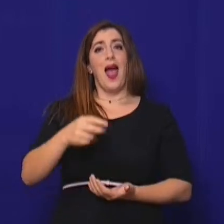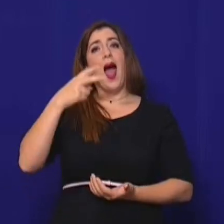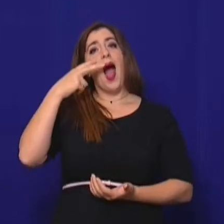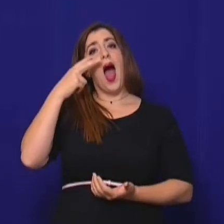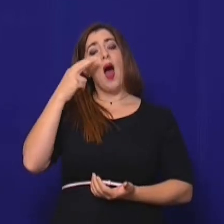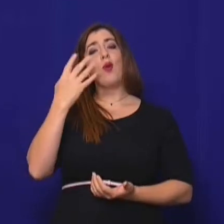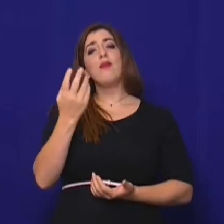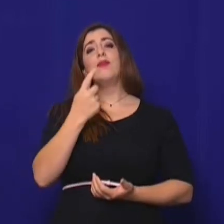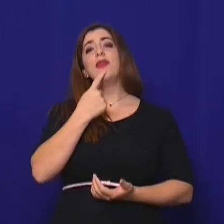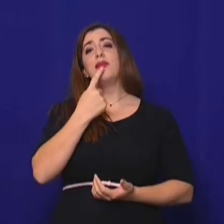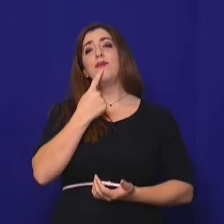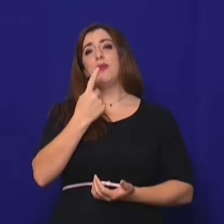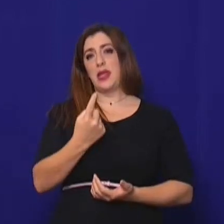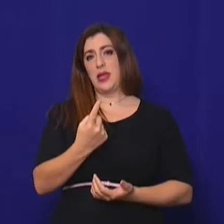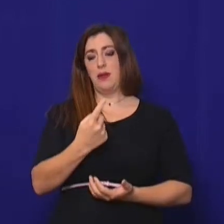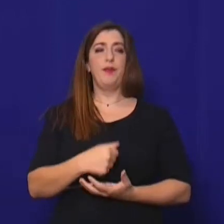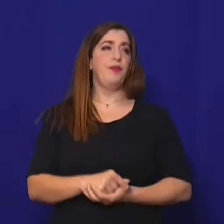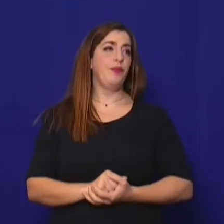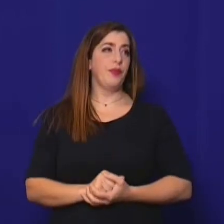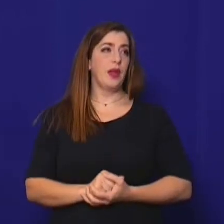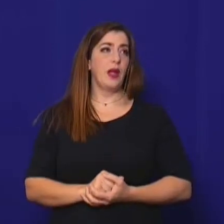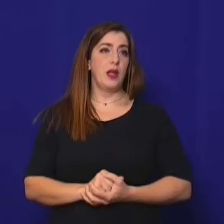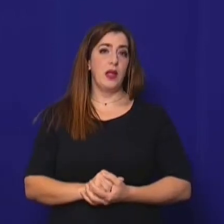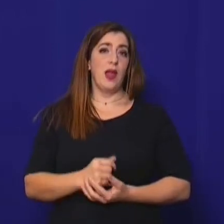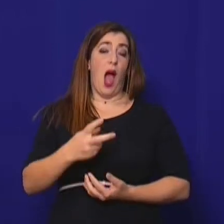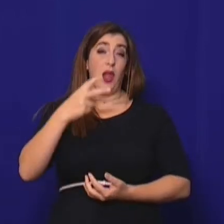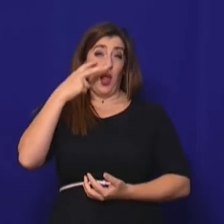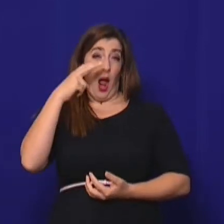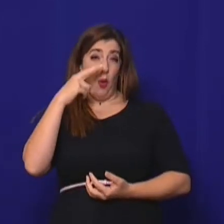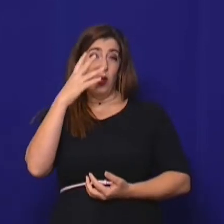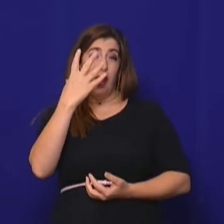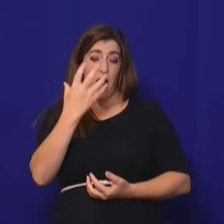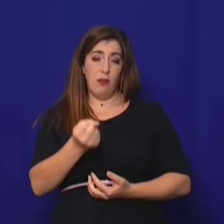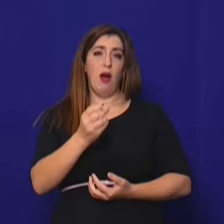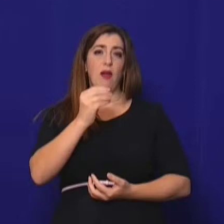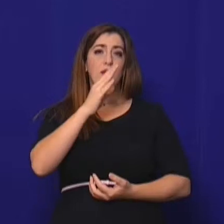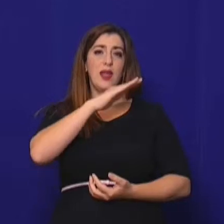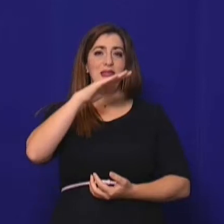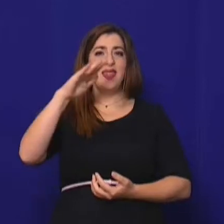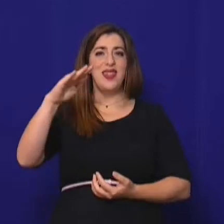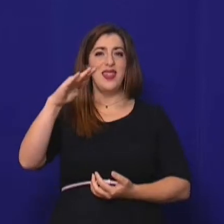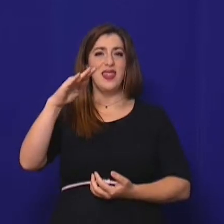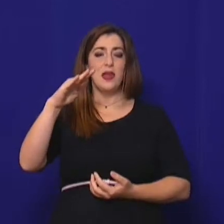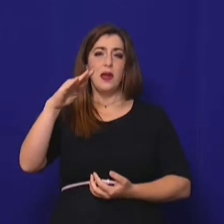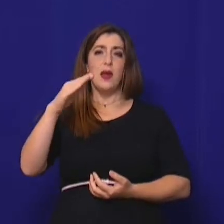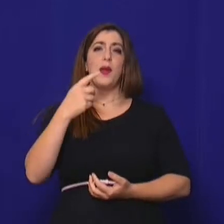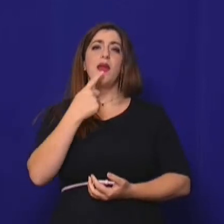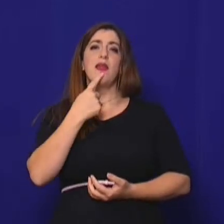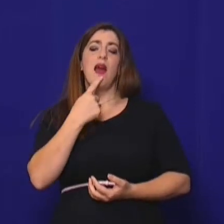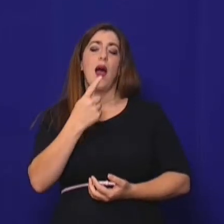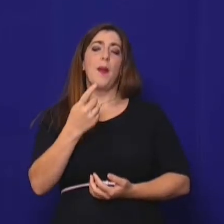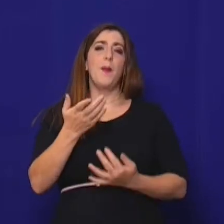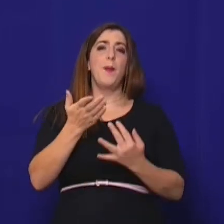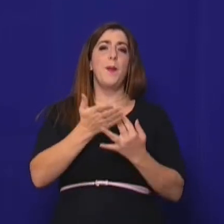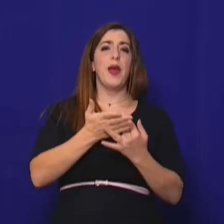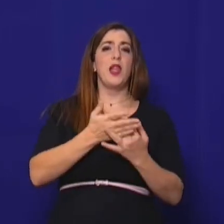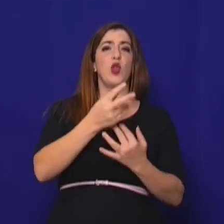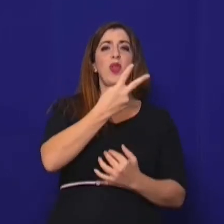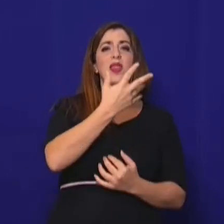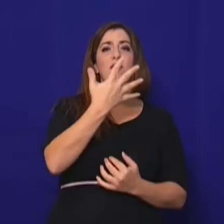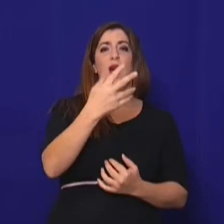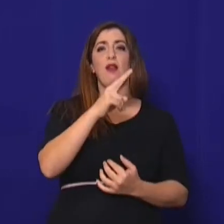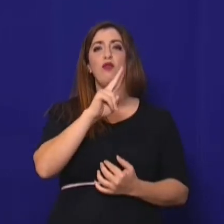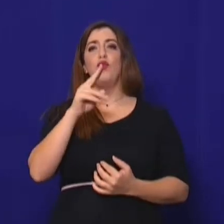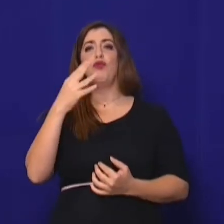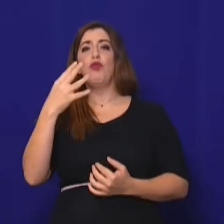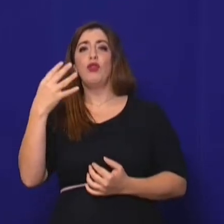tal-persuni f'din l-aħħar ġimgħa, qegħdin naraw li l-maġġor parti tal-każijiet li kellna kienu bejn etajiet bejn 25 u